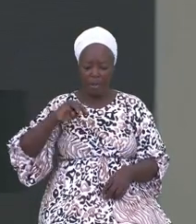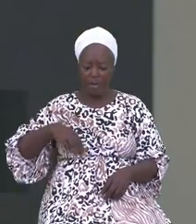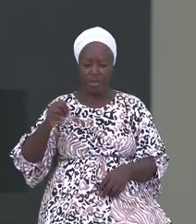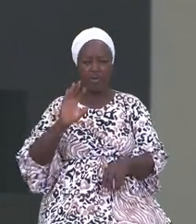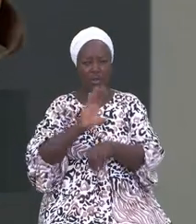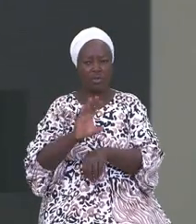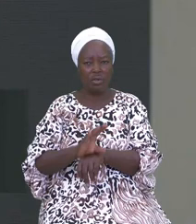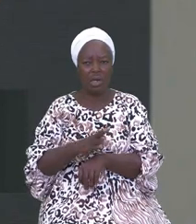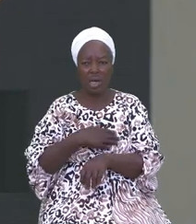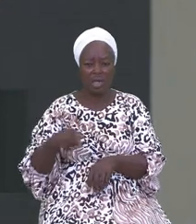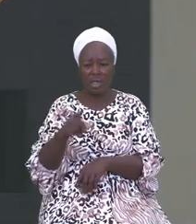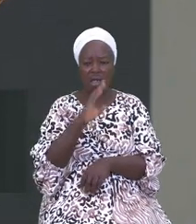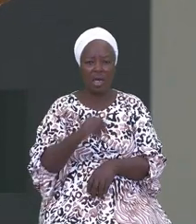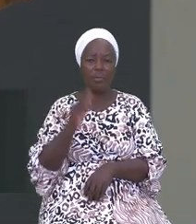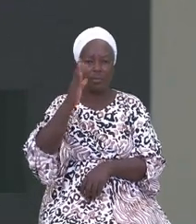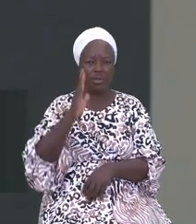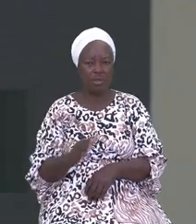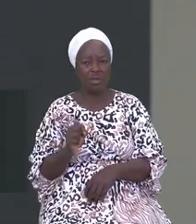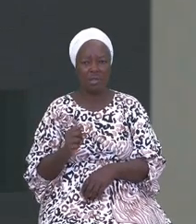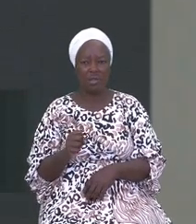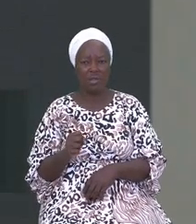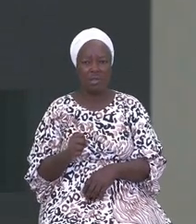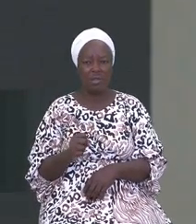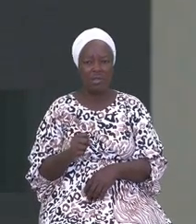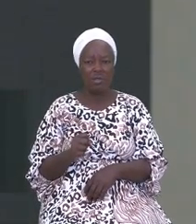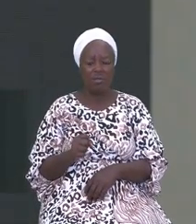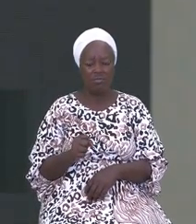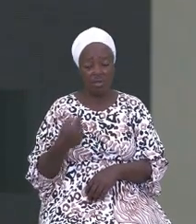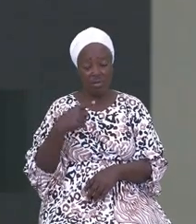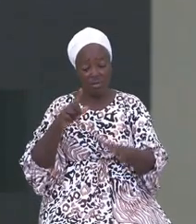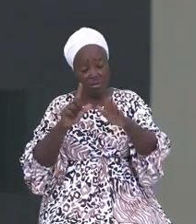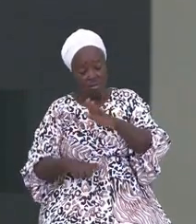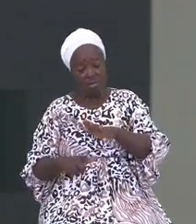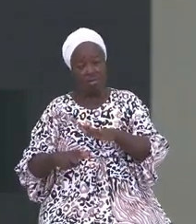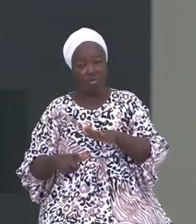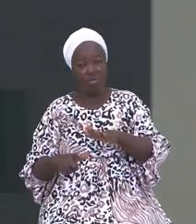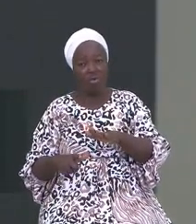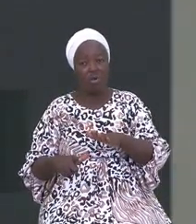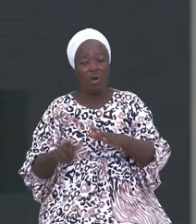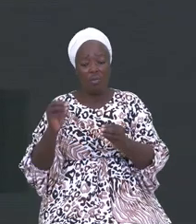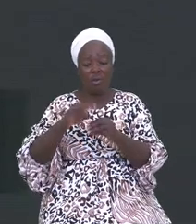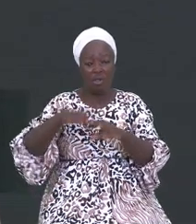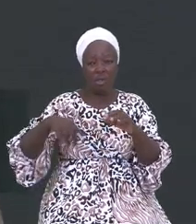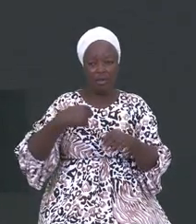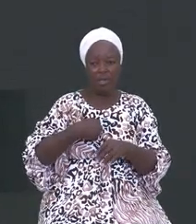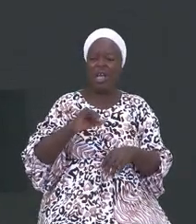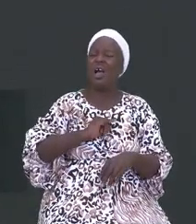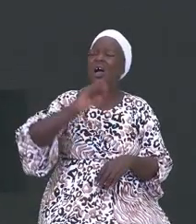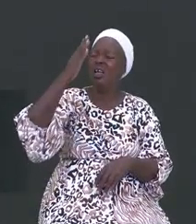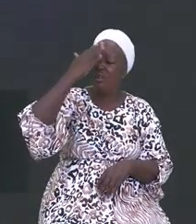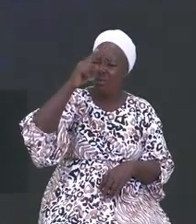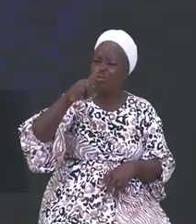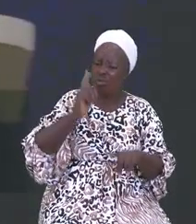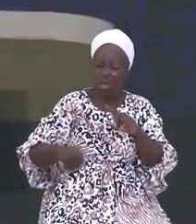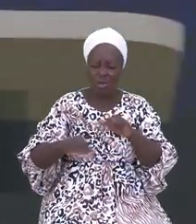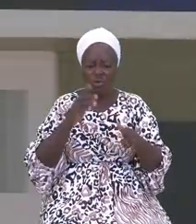are ministers lower in rank to the apostle. I know you cannot do what I